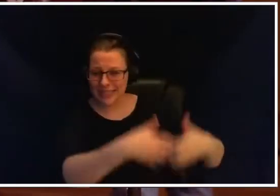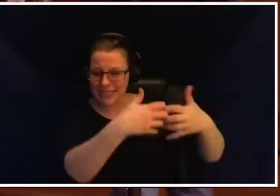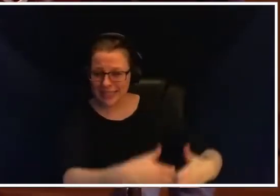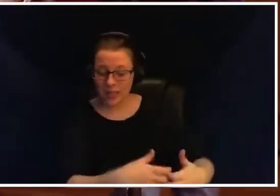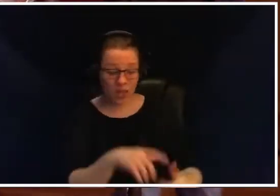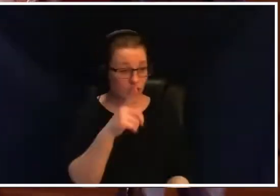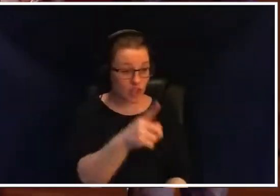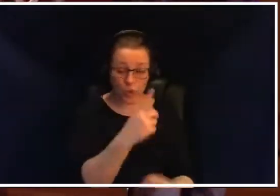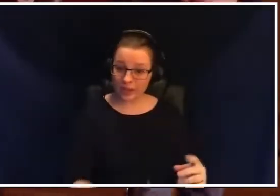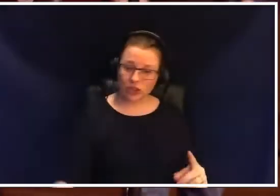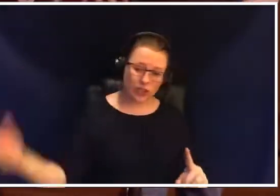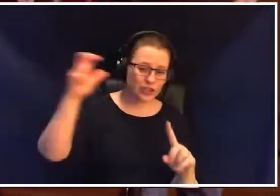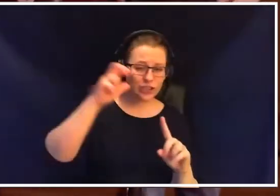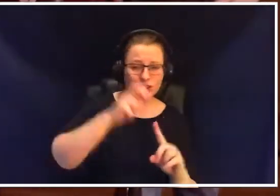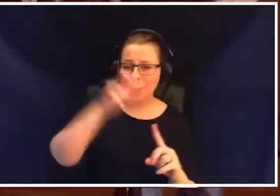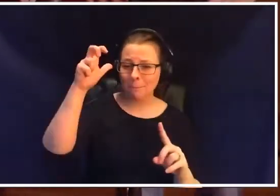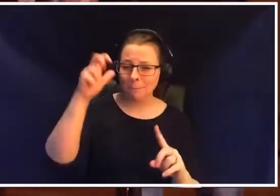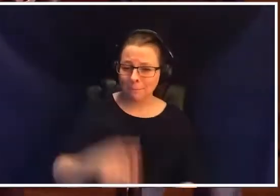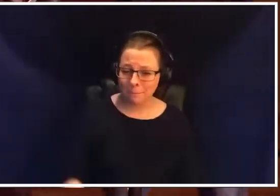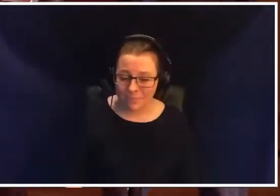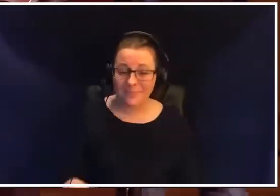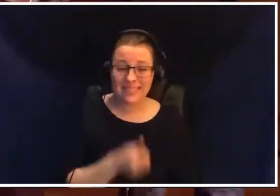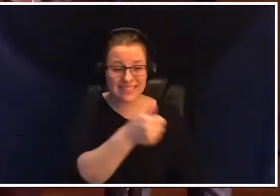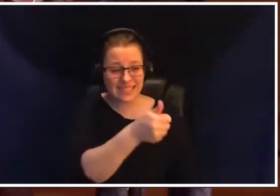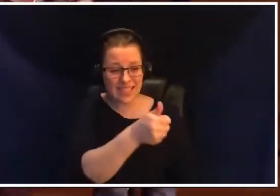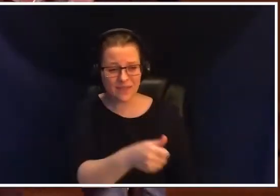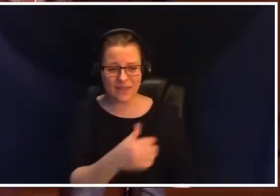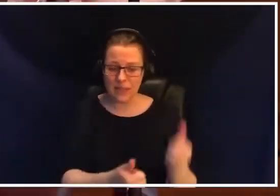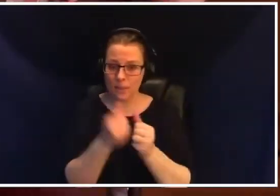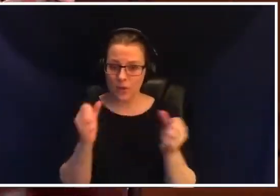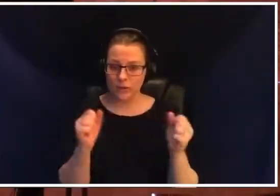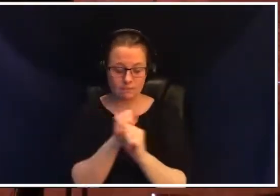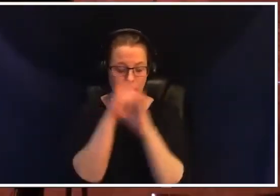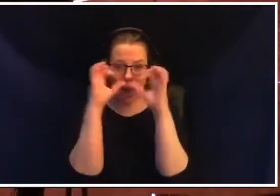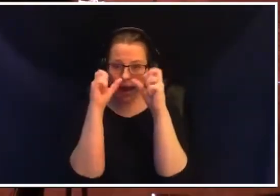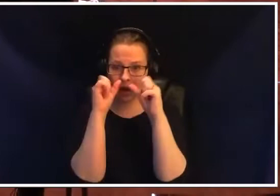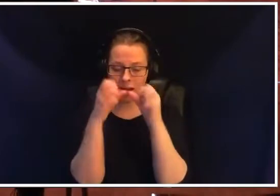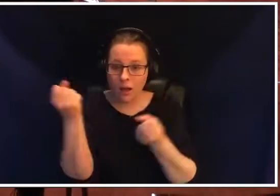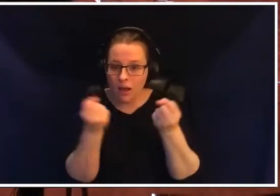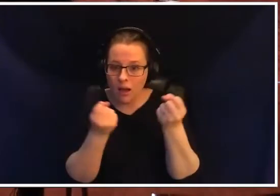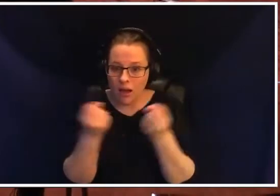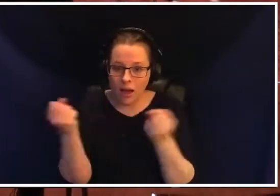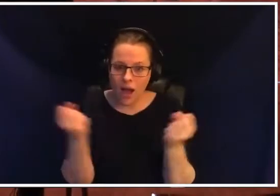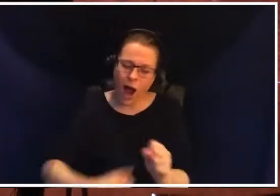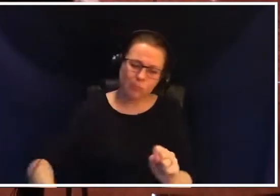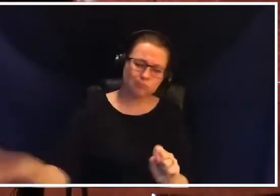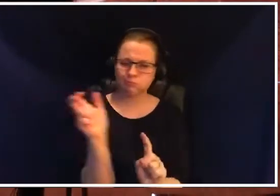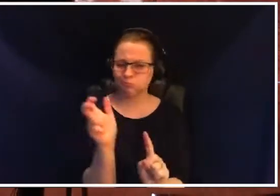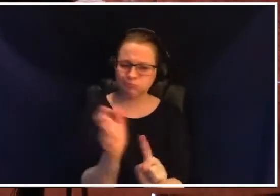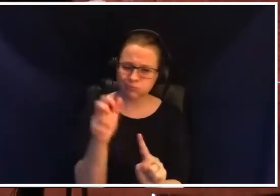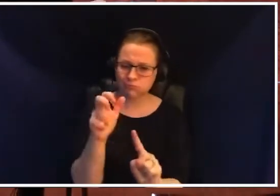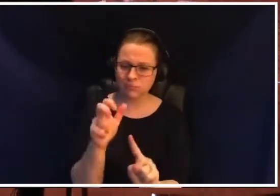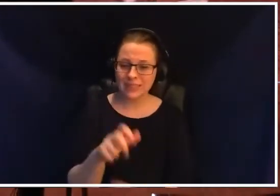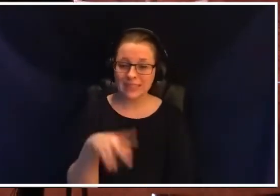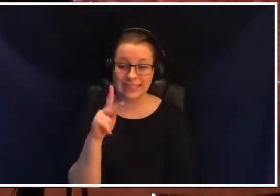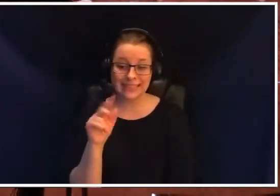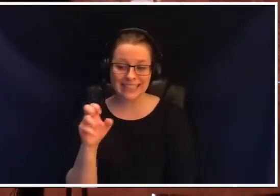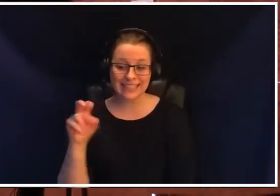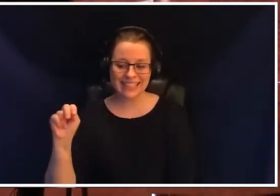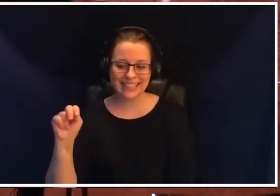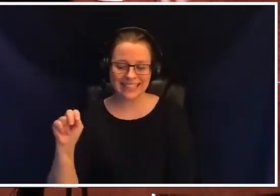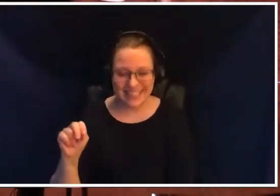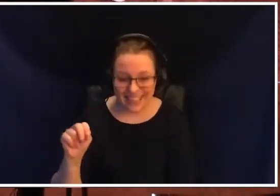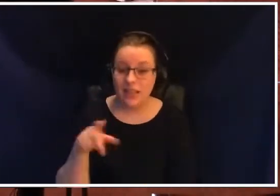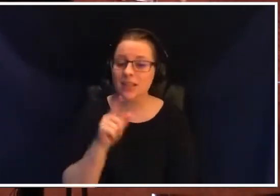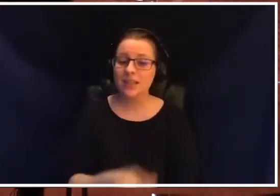spectacular to use the vernacular. You're wizard, you're smashing your peen. Beep, beep. Chitty bang bang, chitty